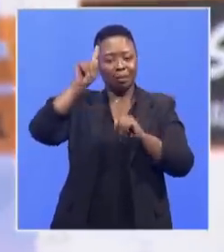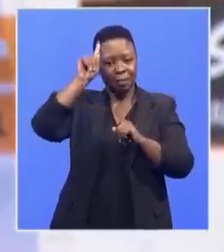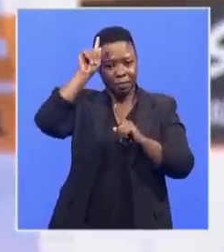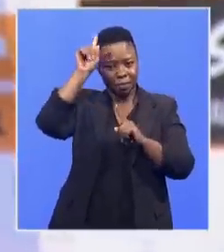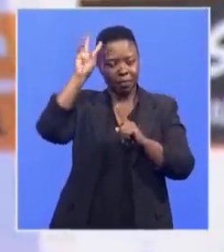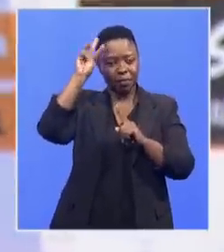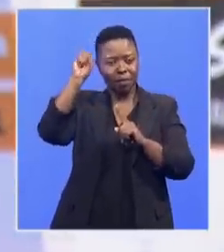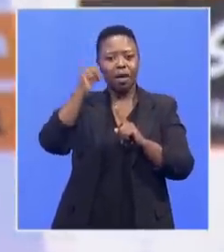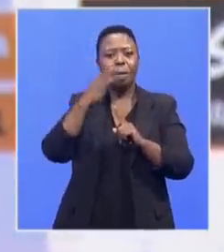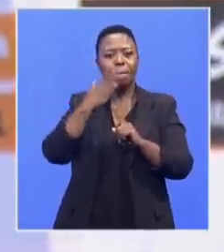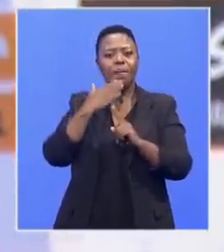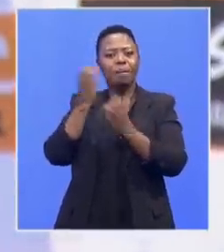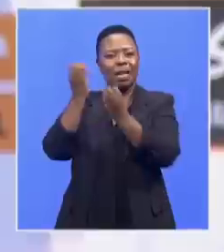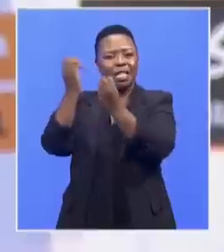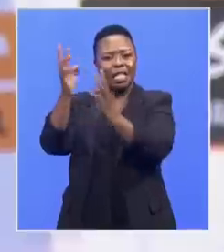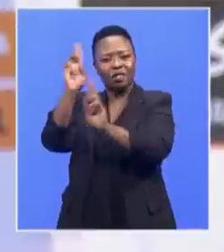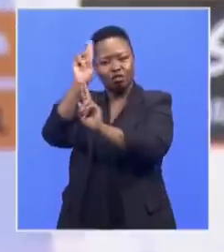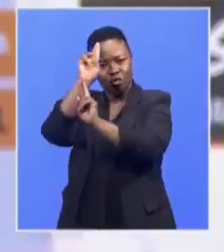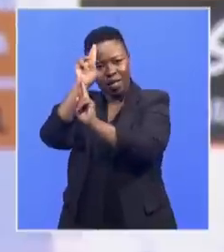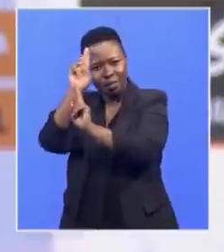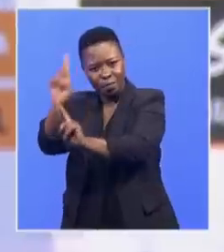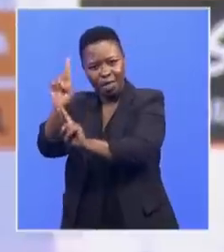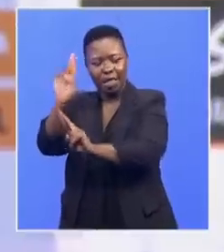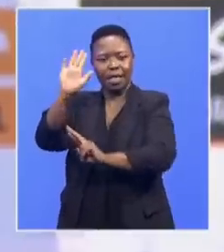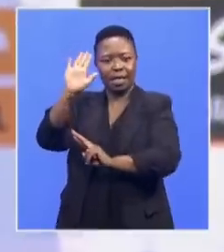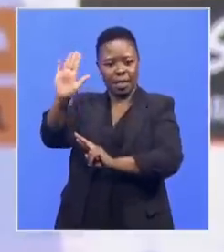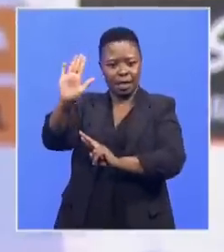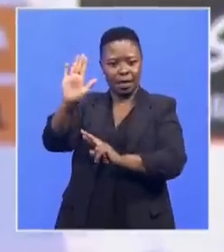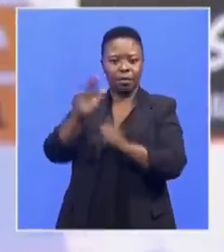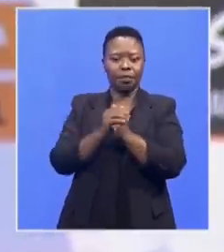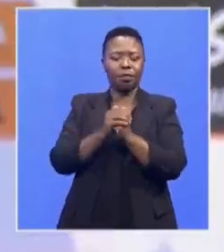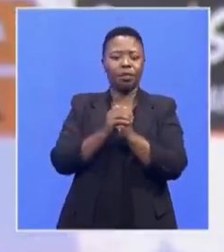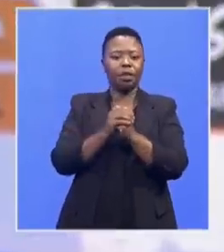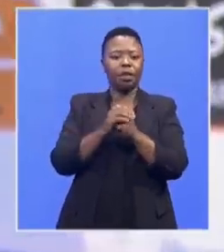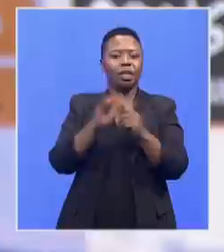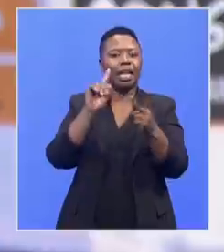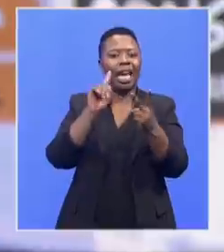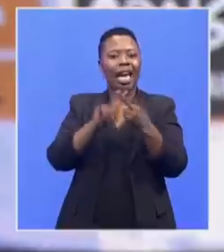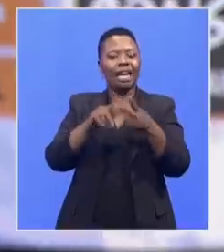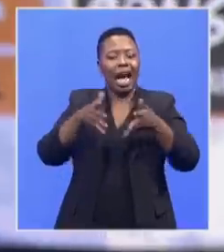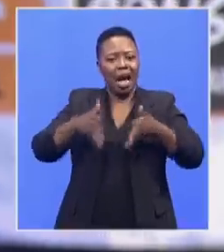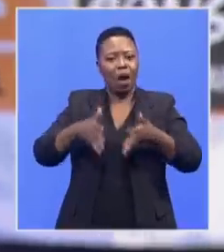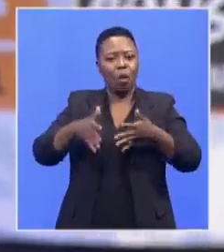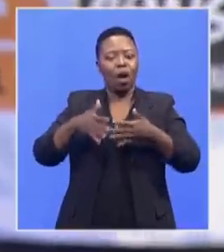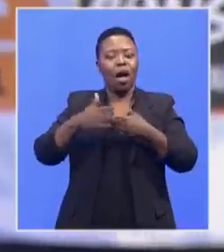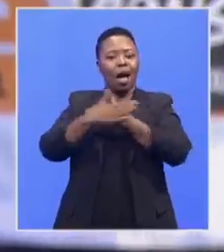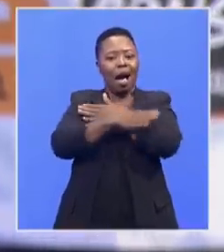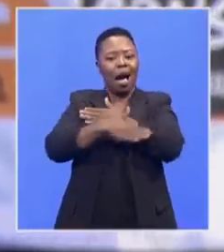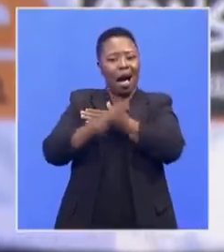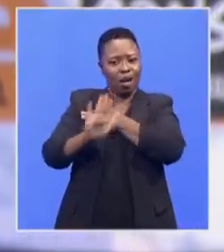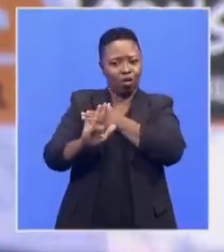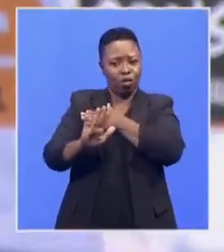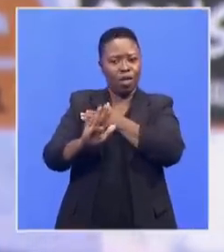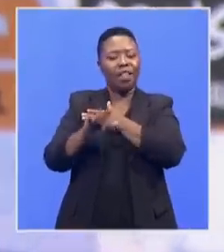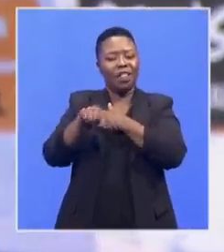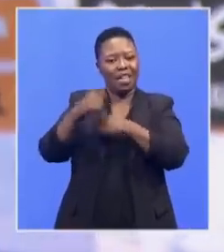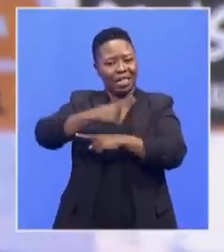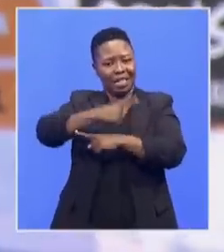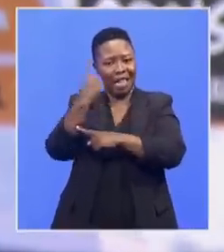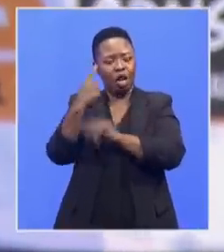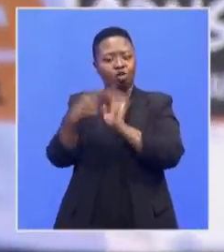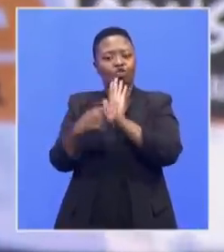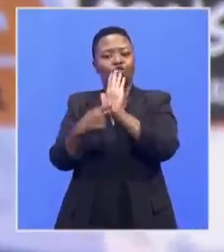motlhomphe re tlhomphe le naga ya gaheso. Re bontse gore letsatsi le ka